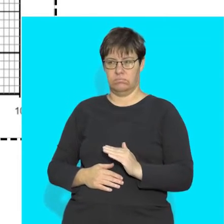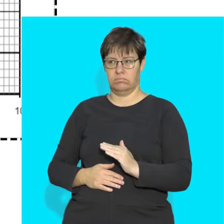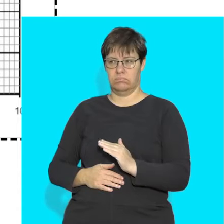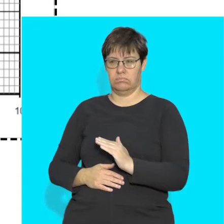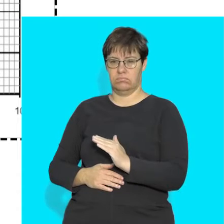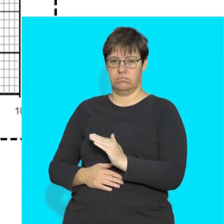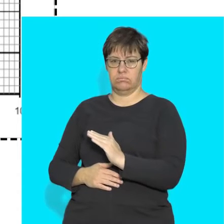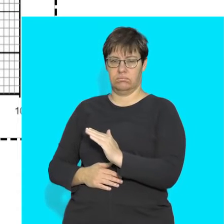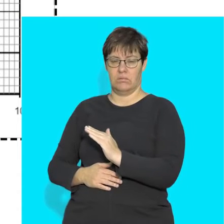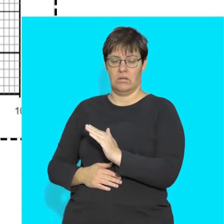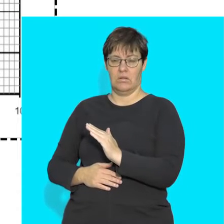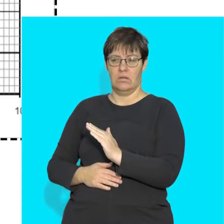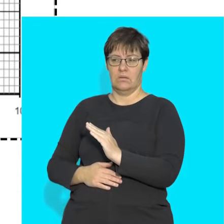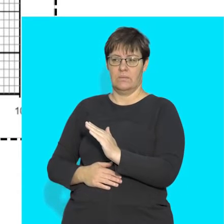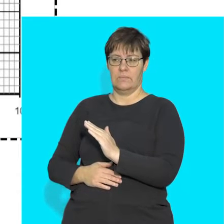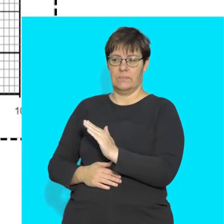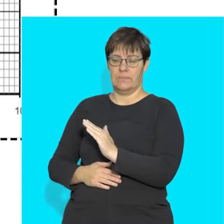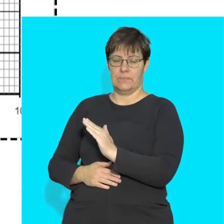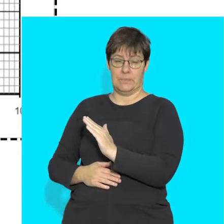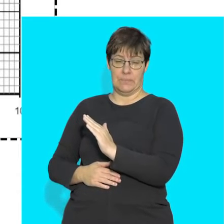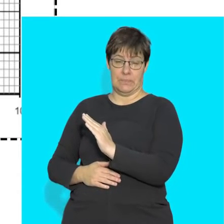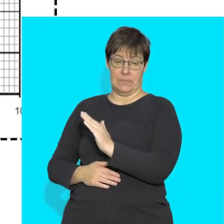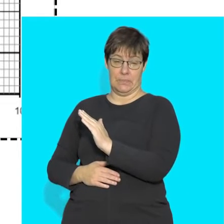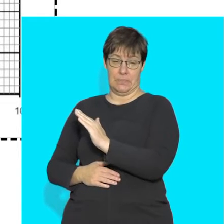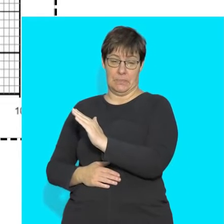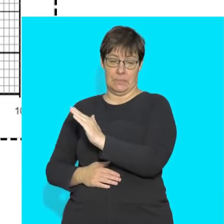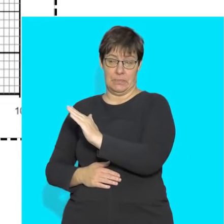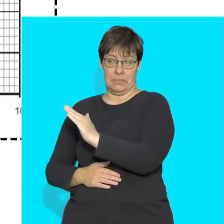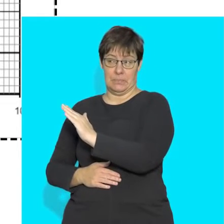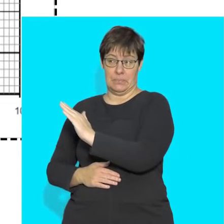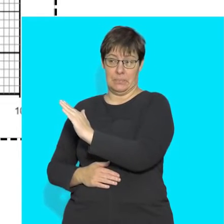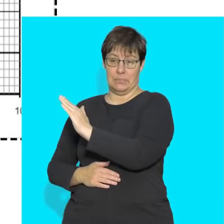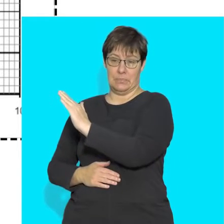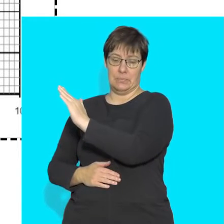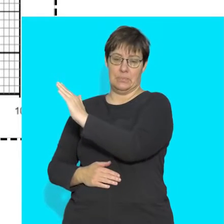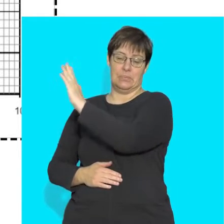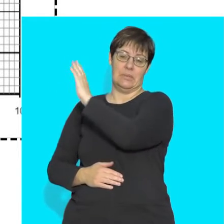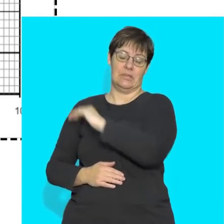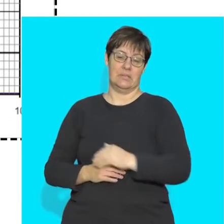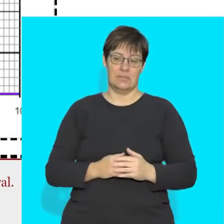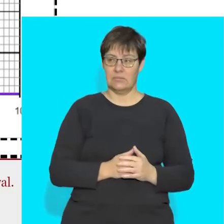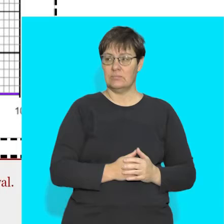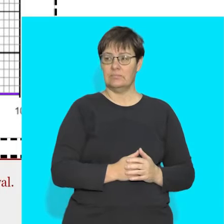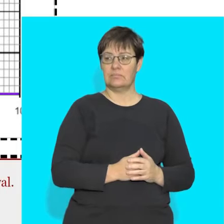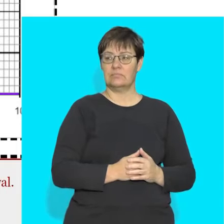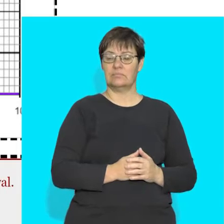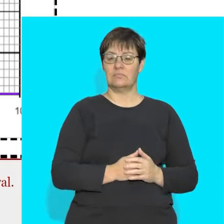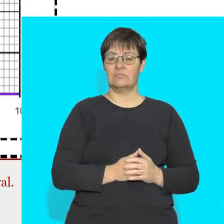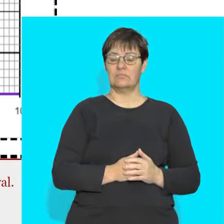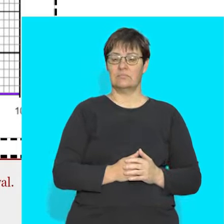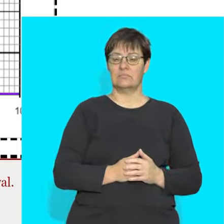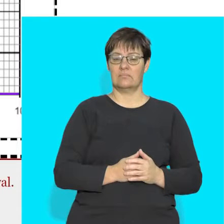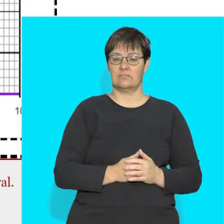nice and fast. Off he goes. There we go.